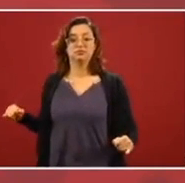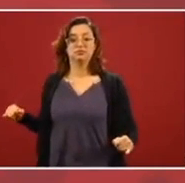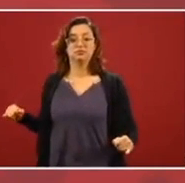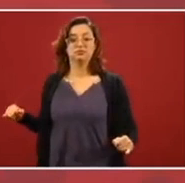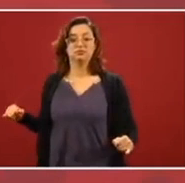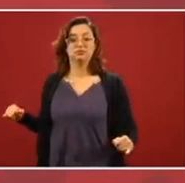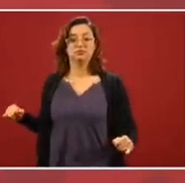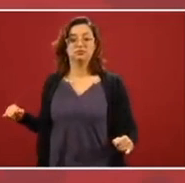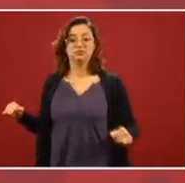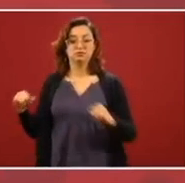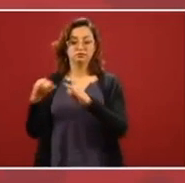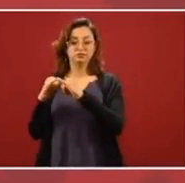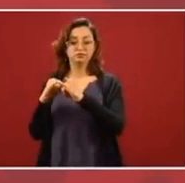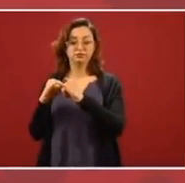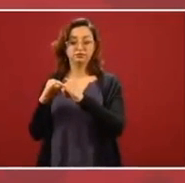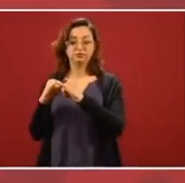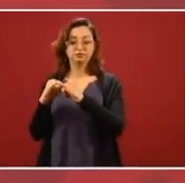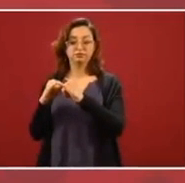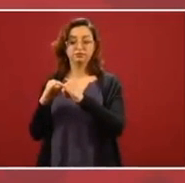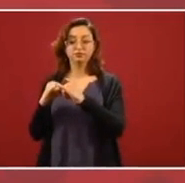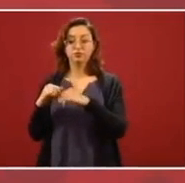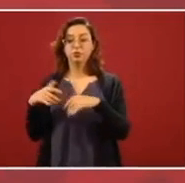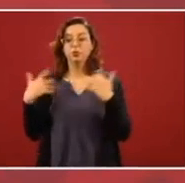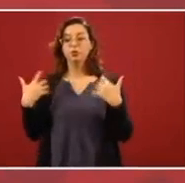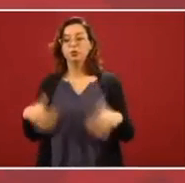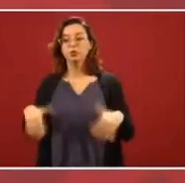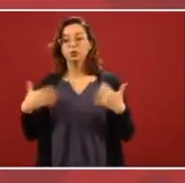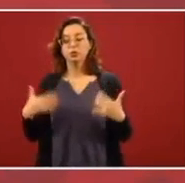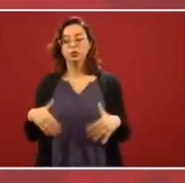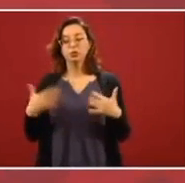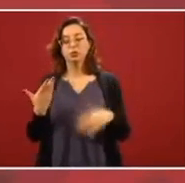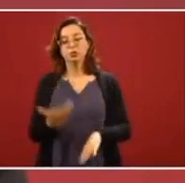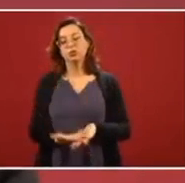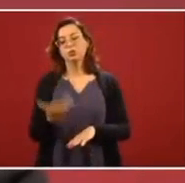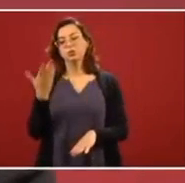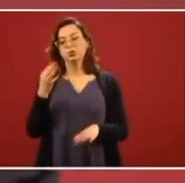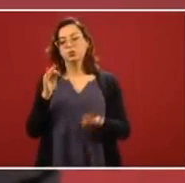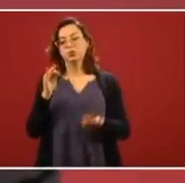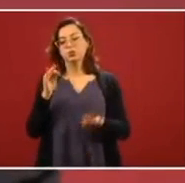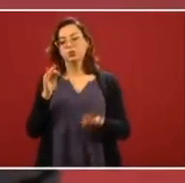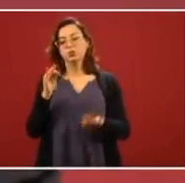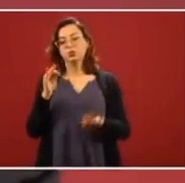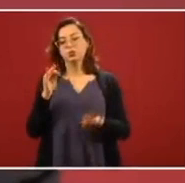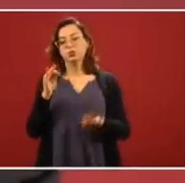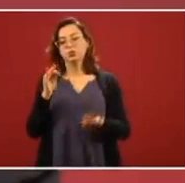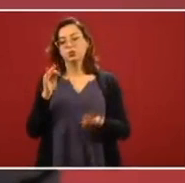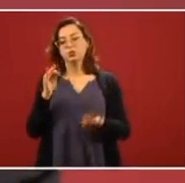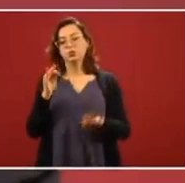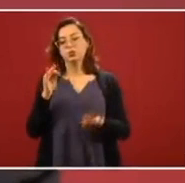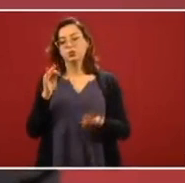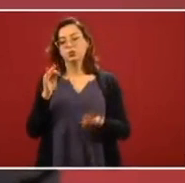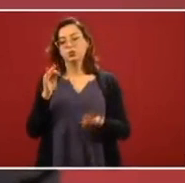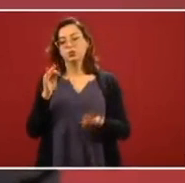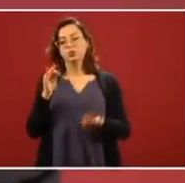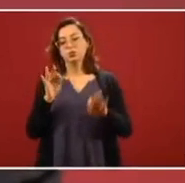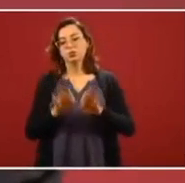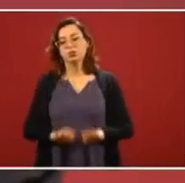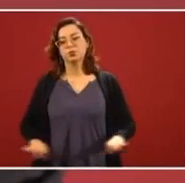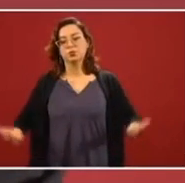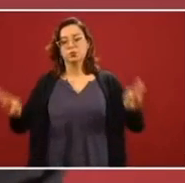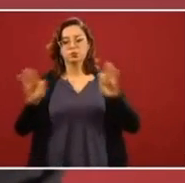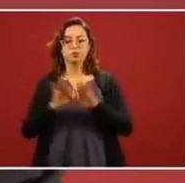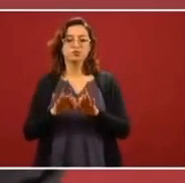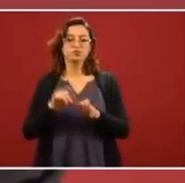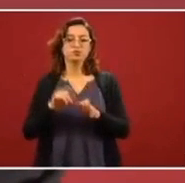the institutions más importantes that is most important